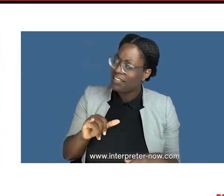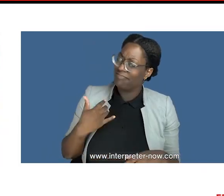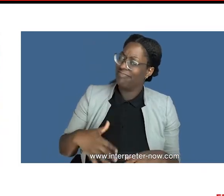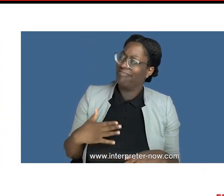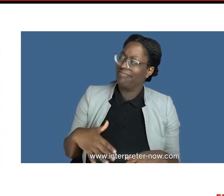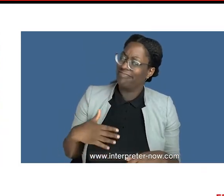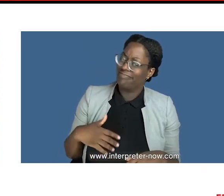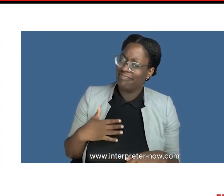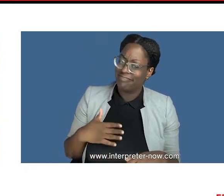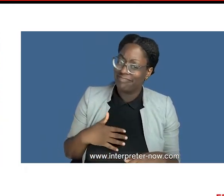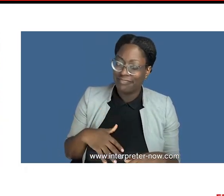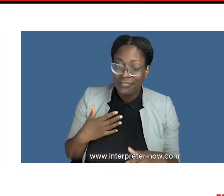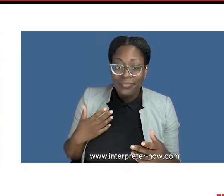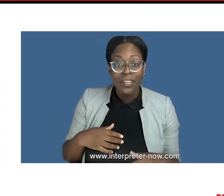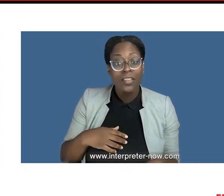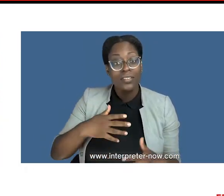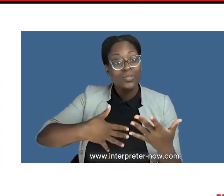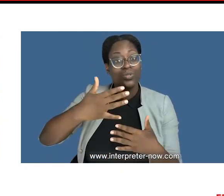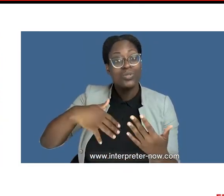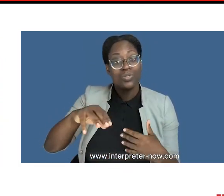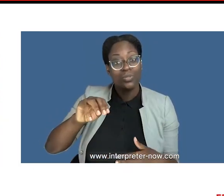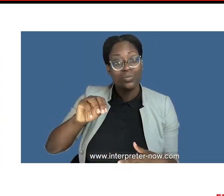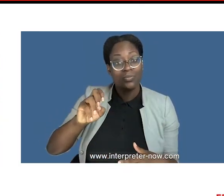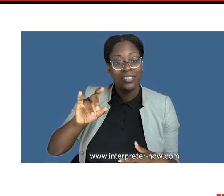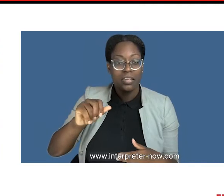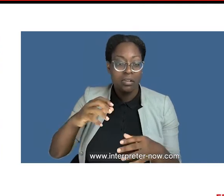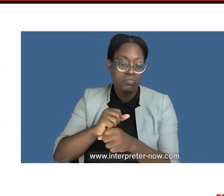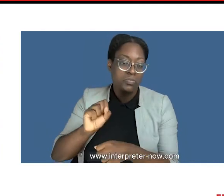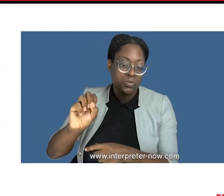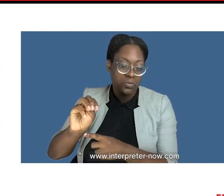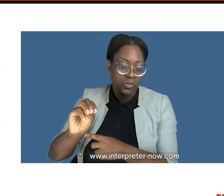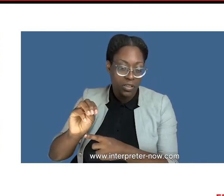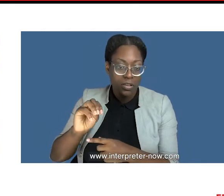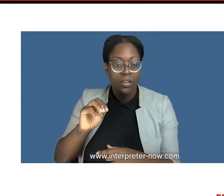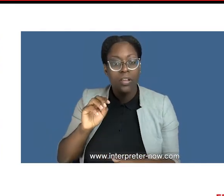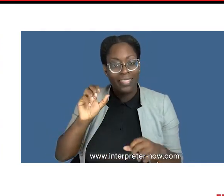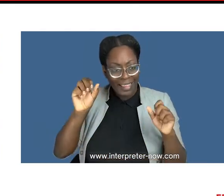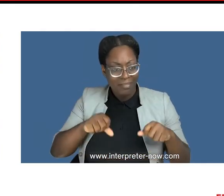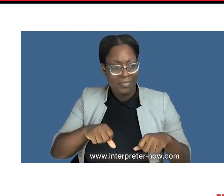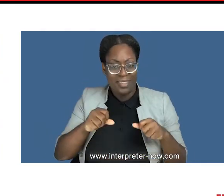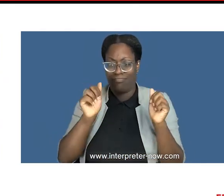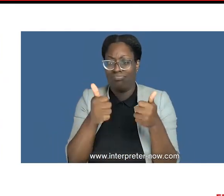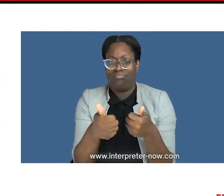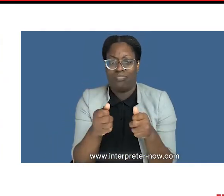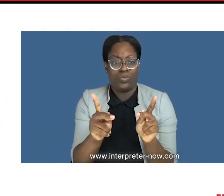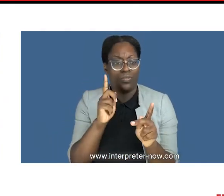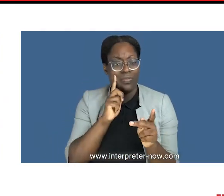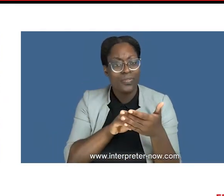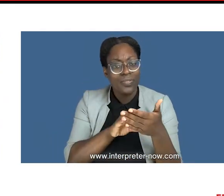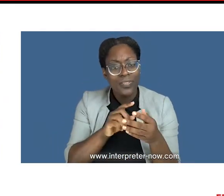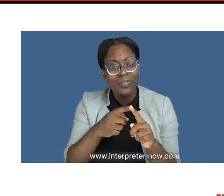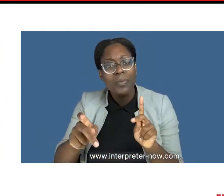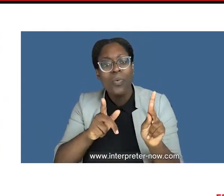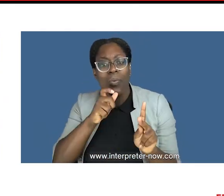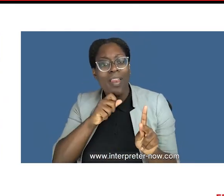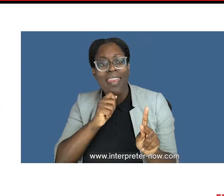on, learn about people on social media. That's a great way to kind of expand your understanding and build empathy